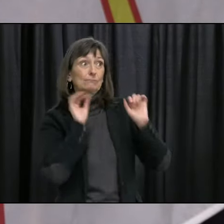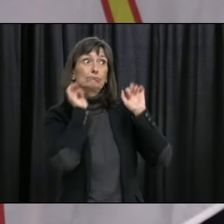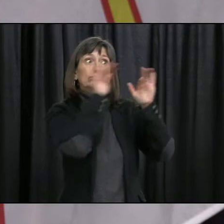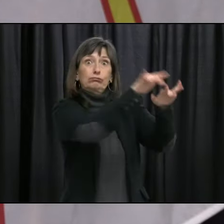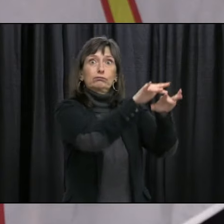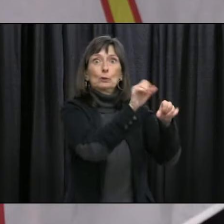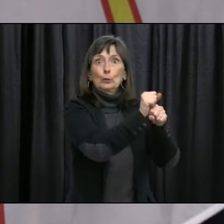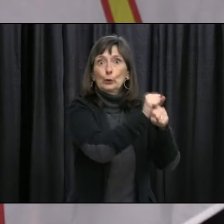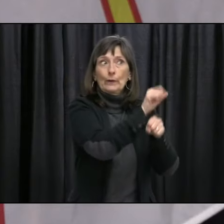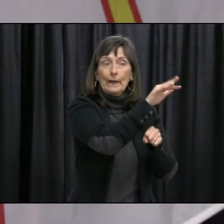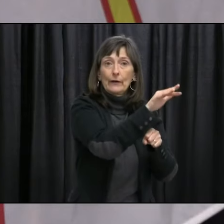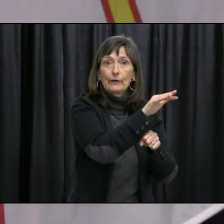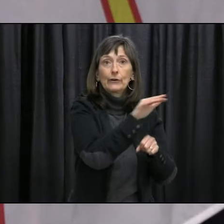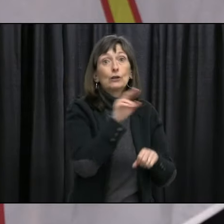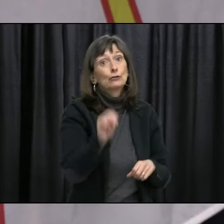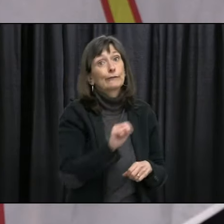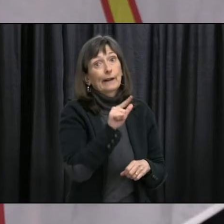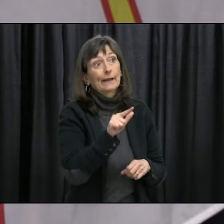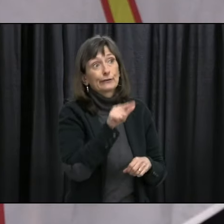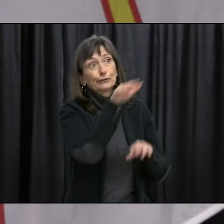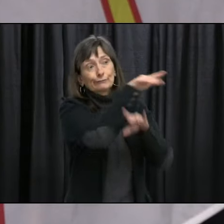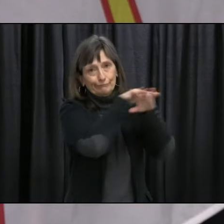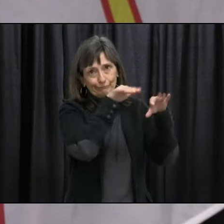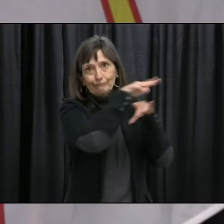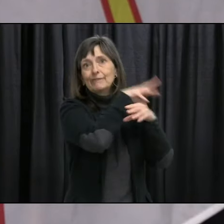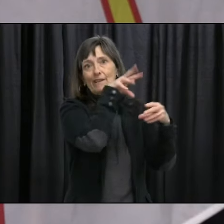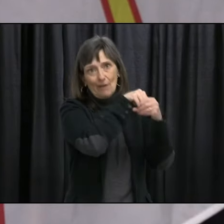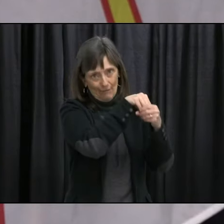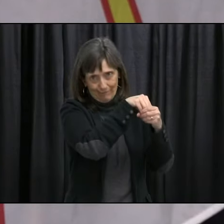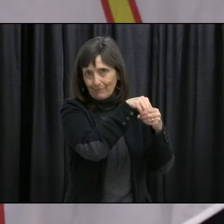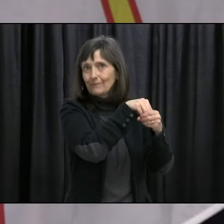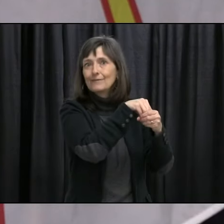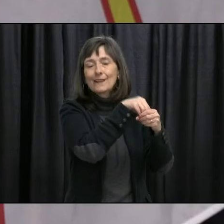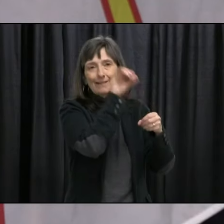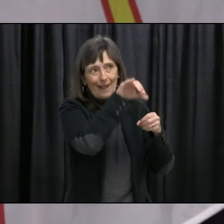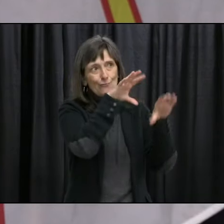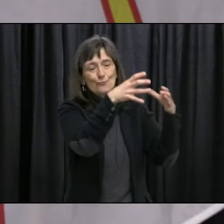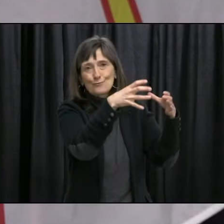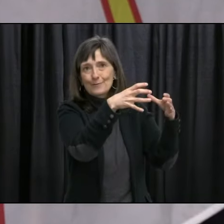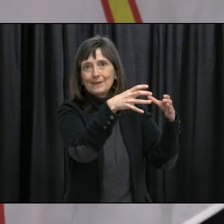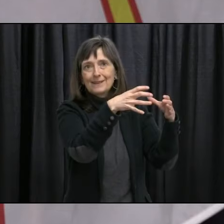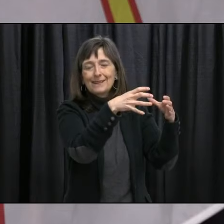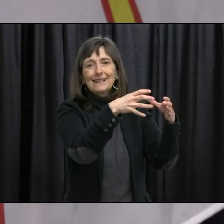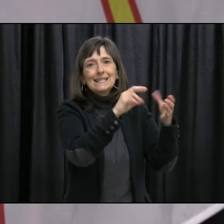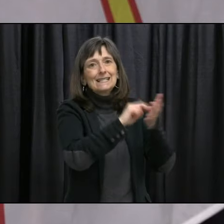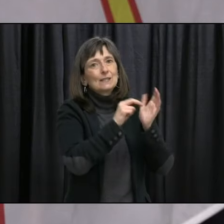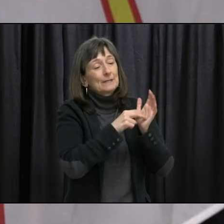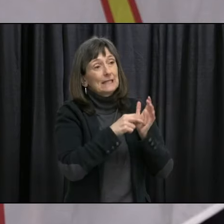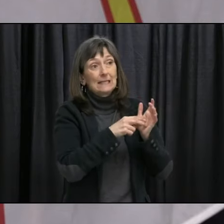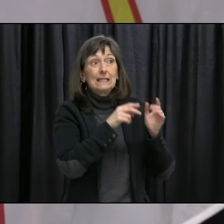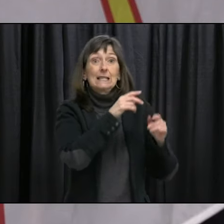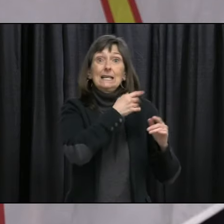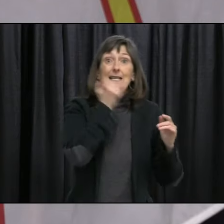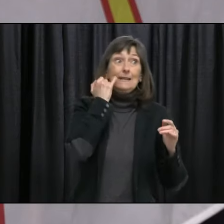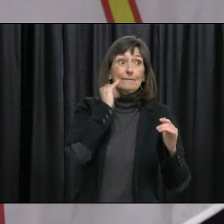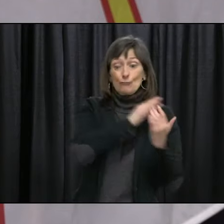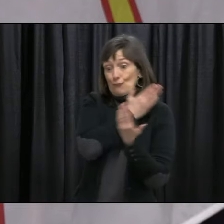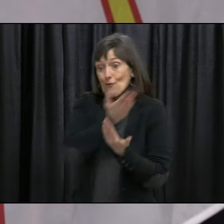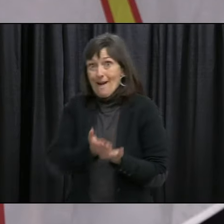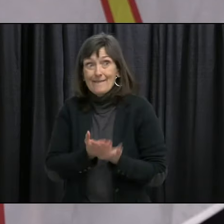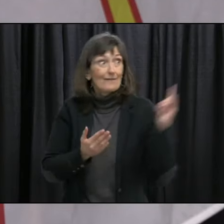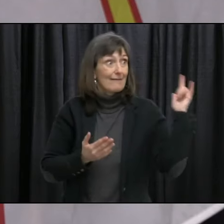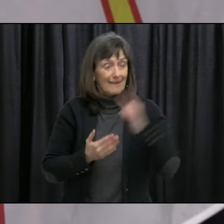camp. Newfoundlanders are almost certainly to be amongst those, and so we want to make sure, once again, because we do need to control the importation of